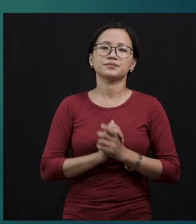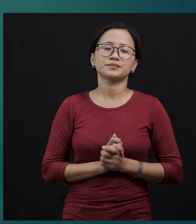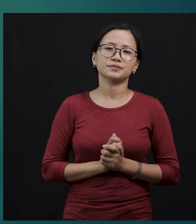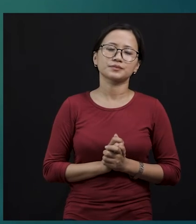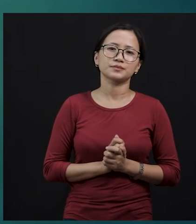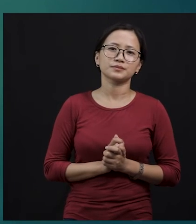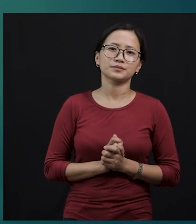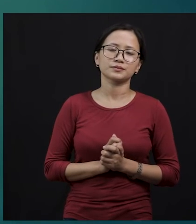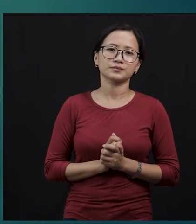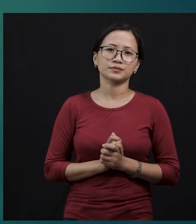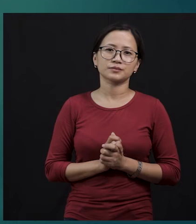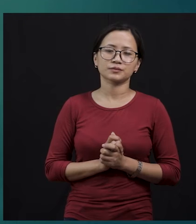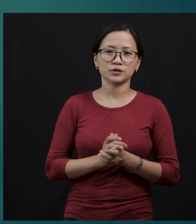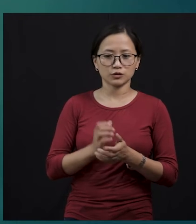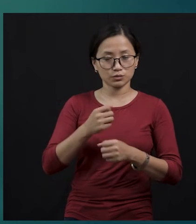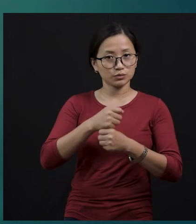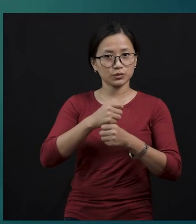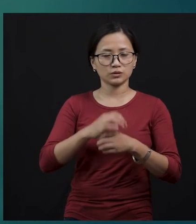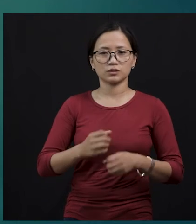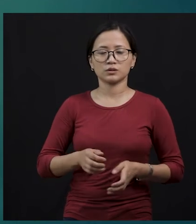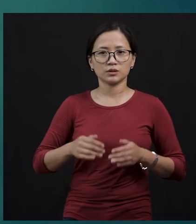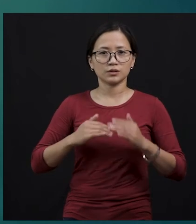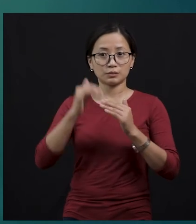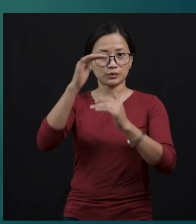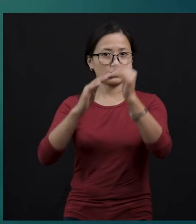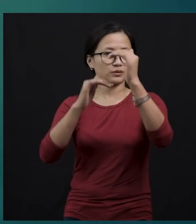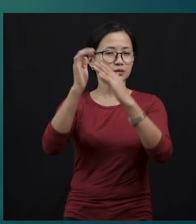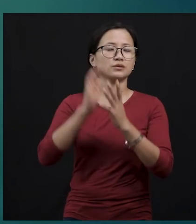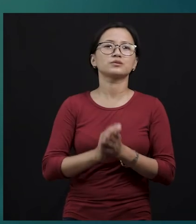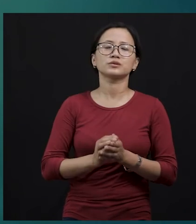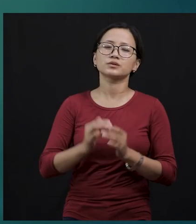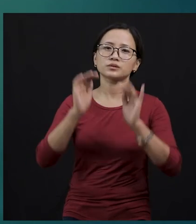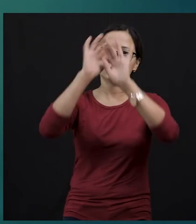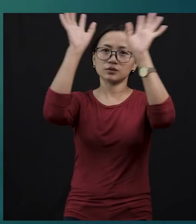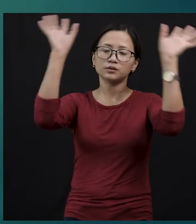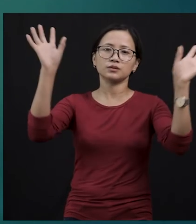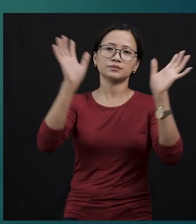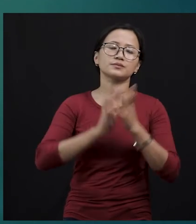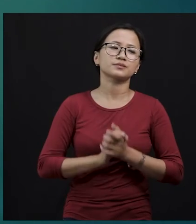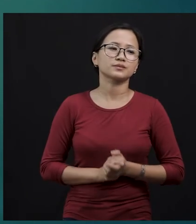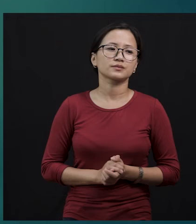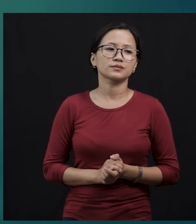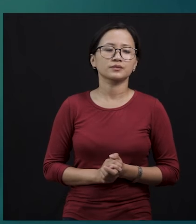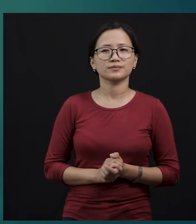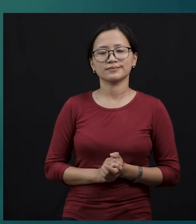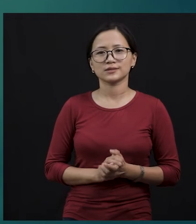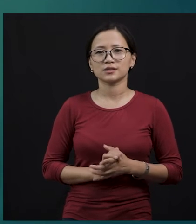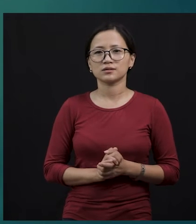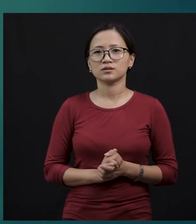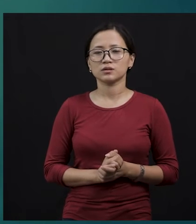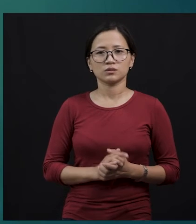that builds a road from earth to the sky. So that is the rainbow.